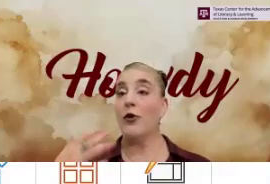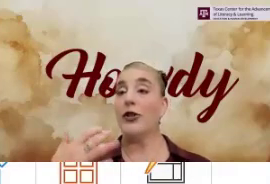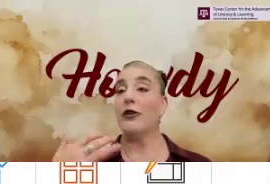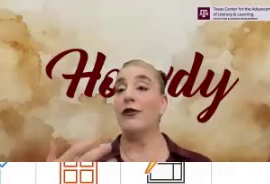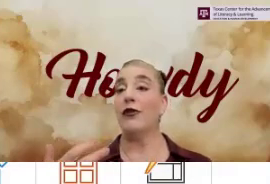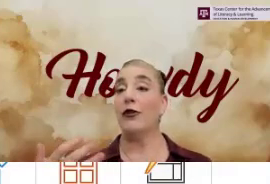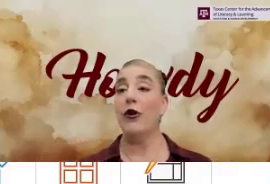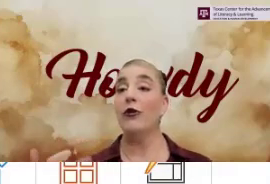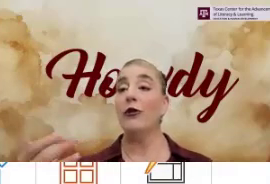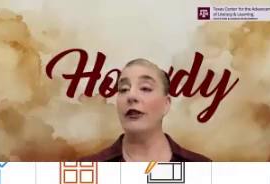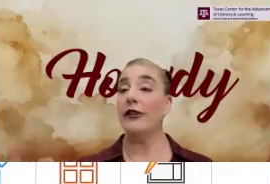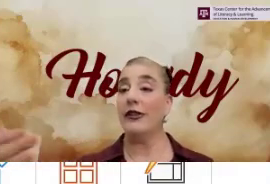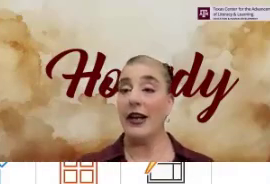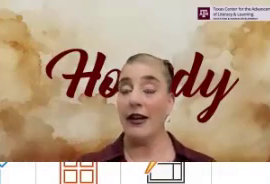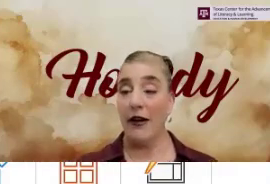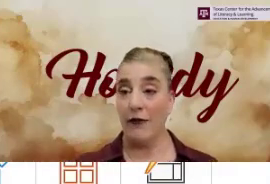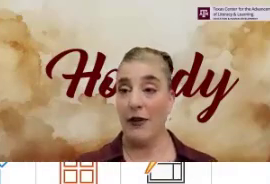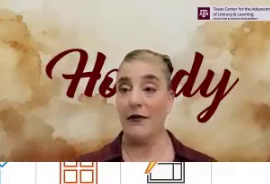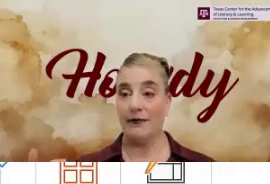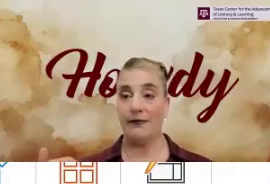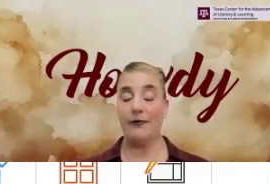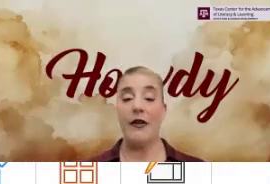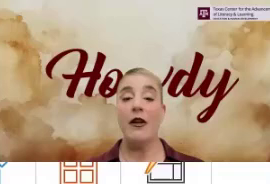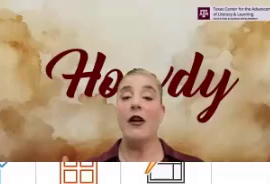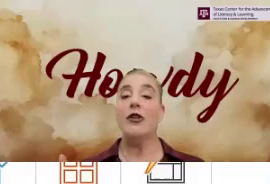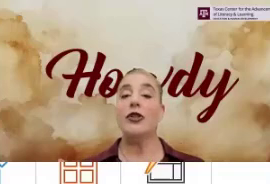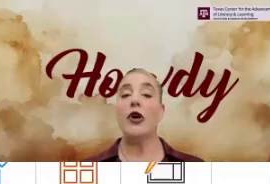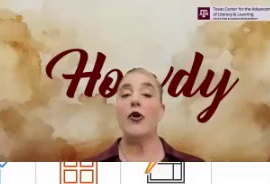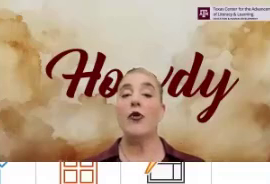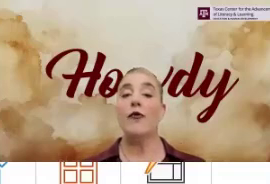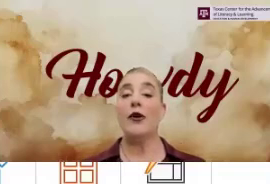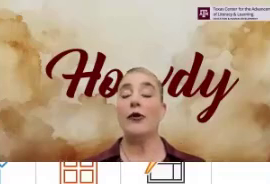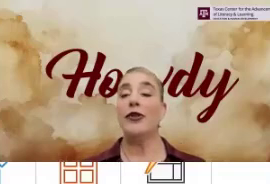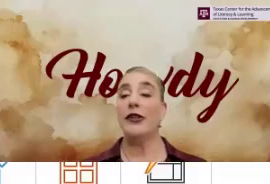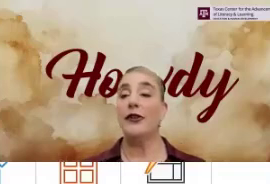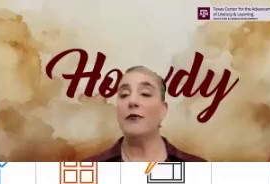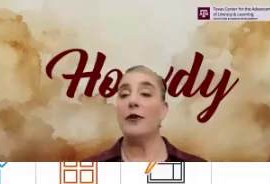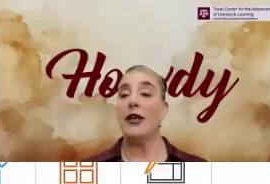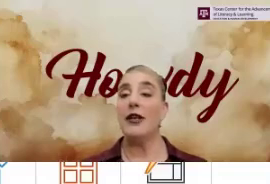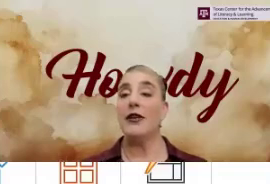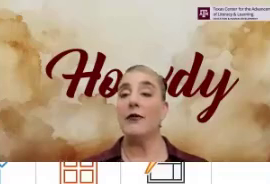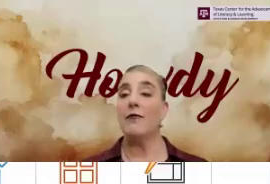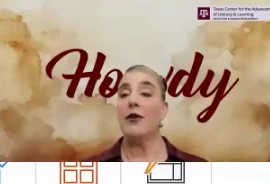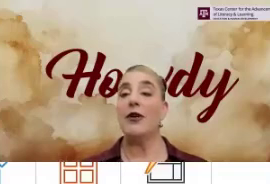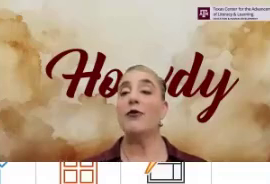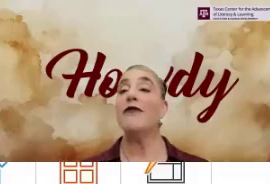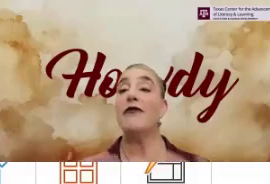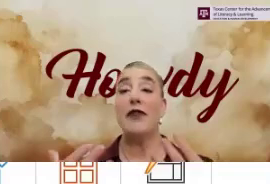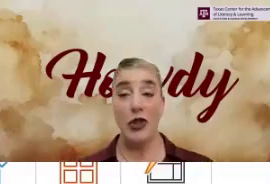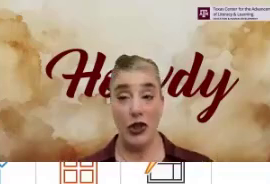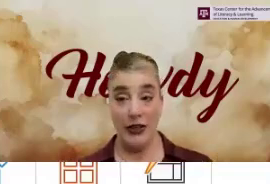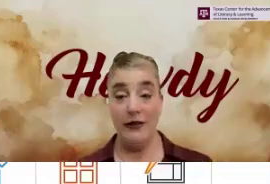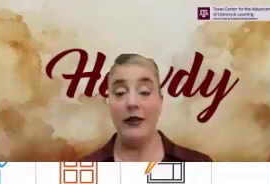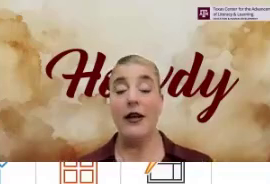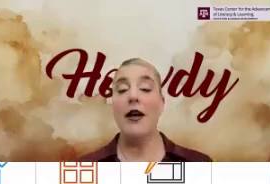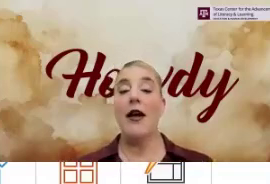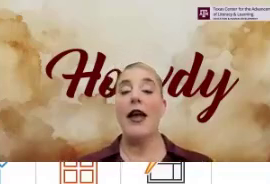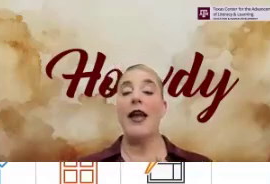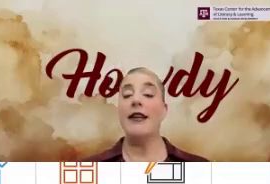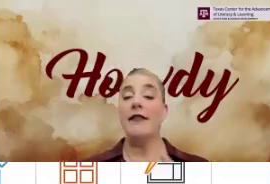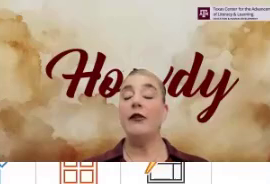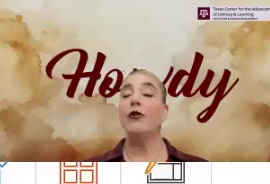II, which is for local and state government. So there was just a big